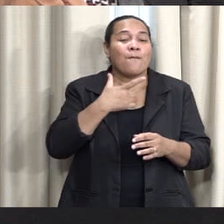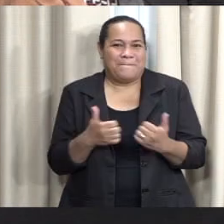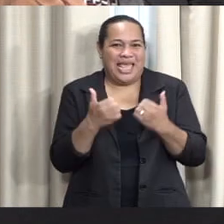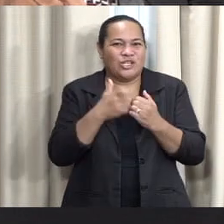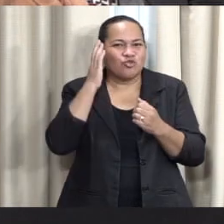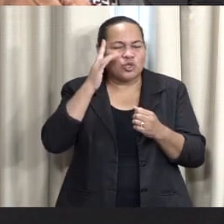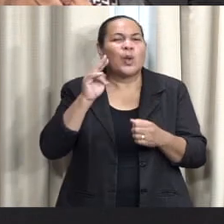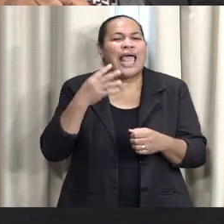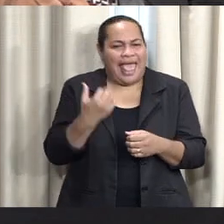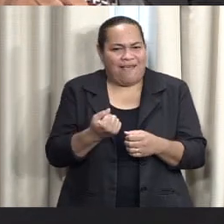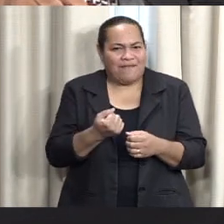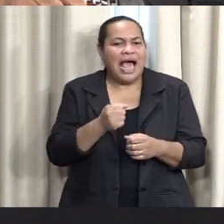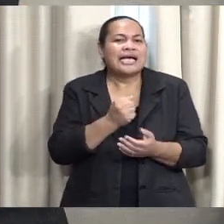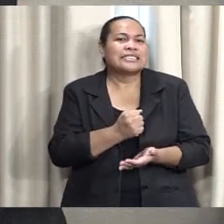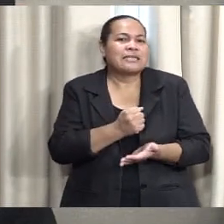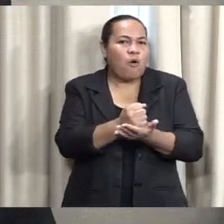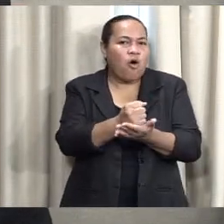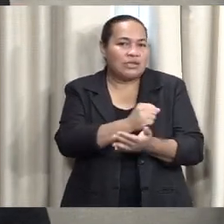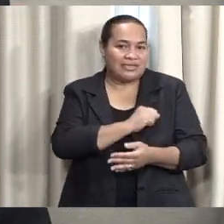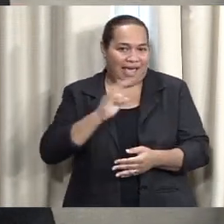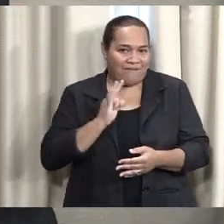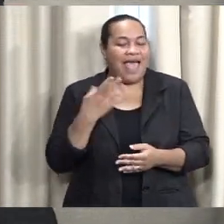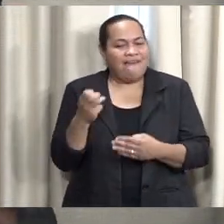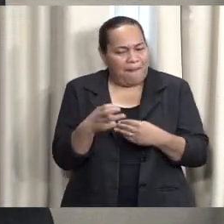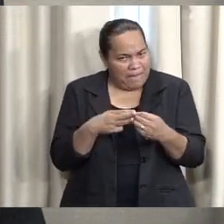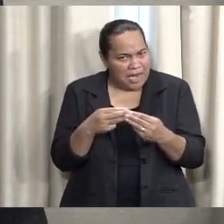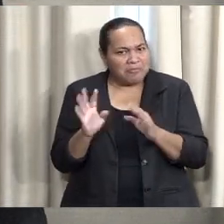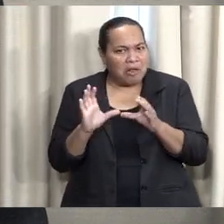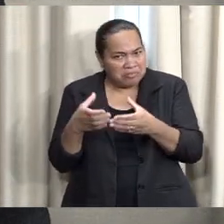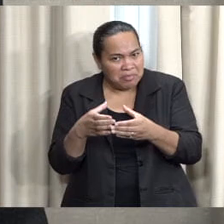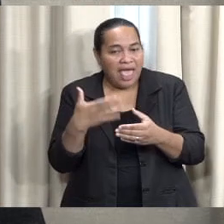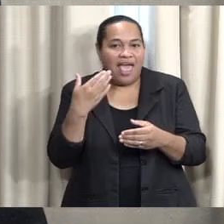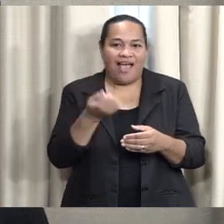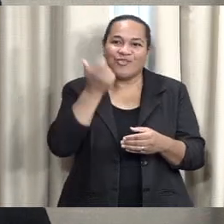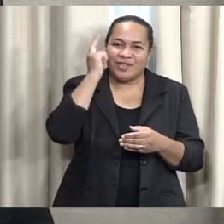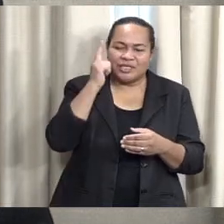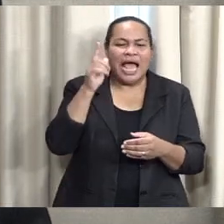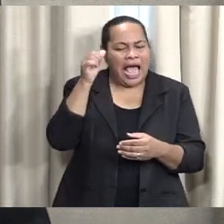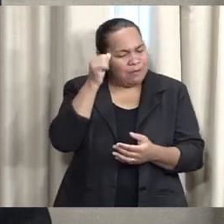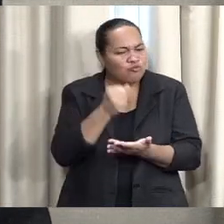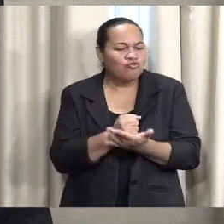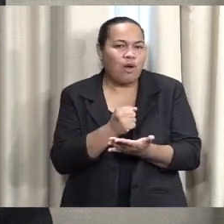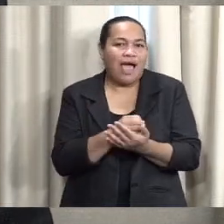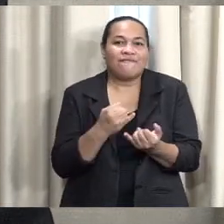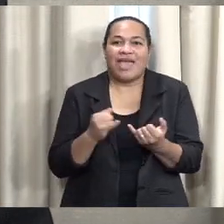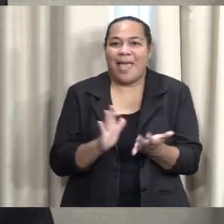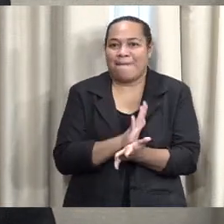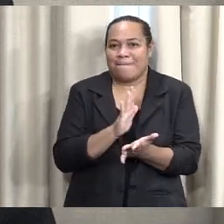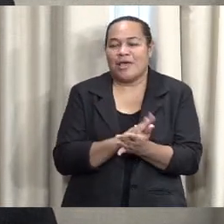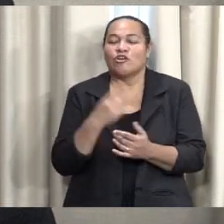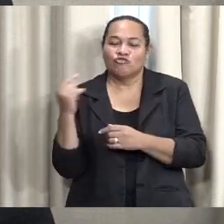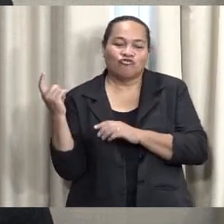will still have the support staff, the management is there, and the head teachers, I'm sure, would be very happy to